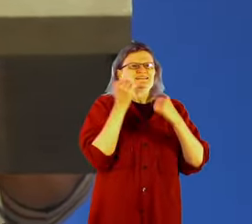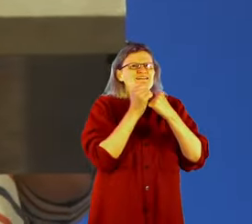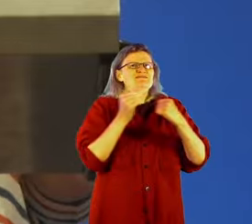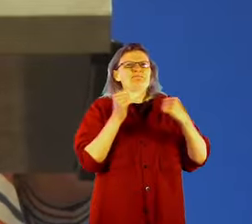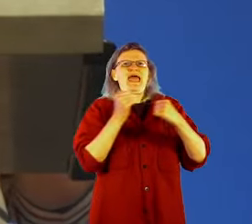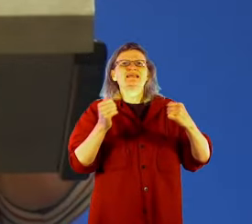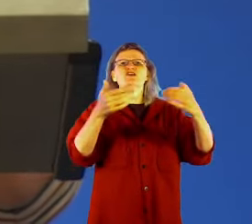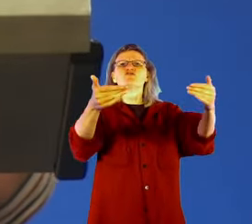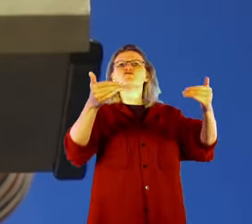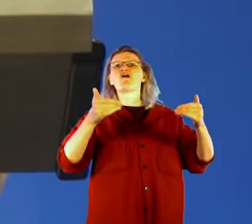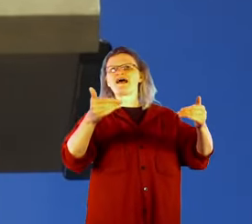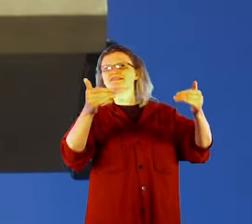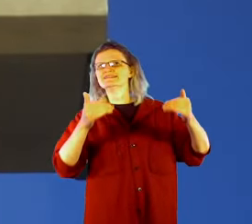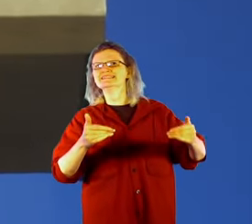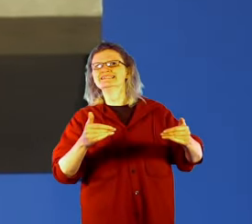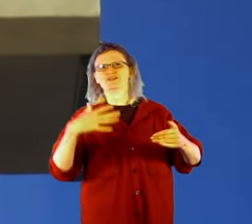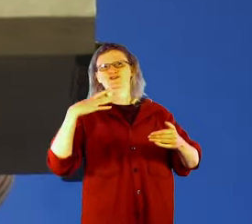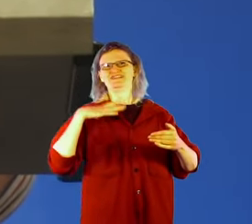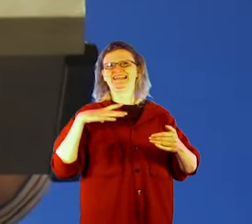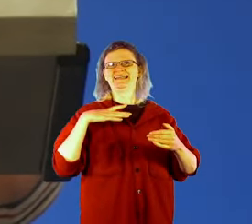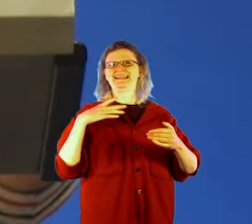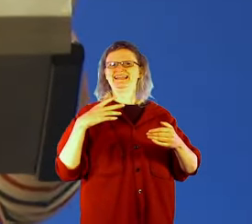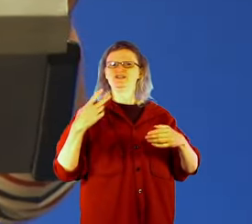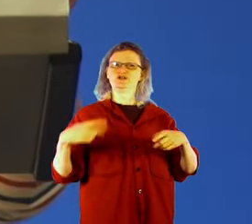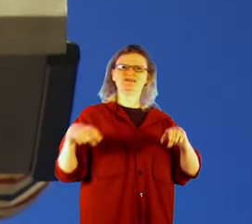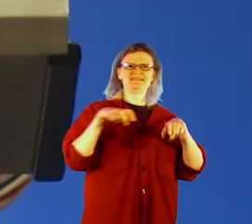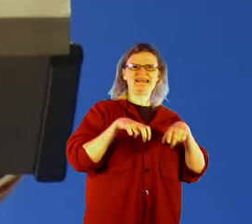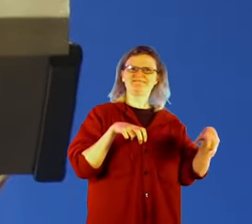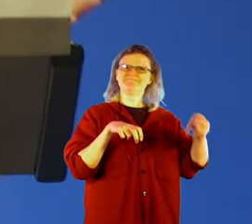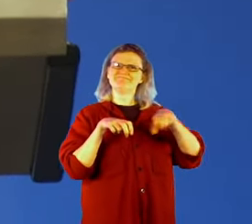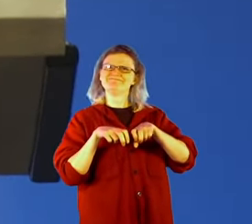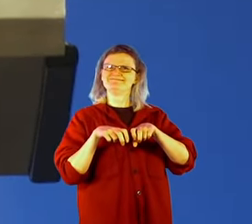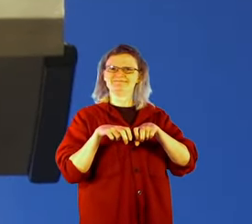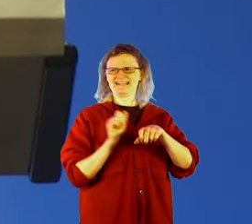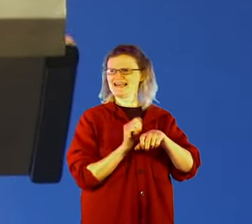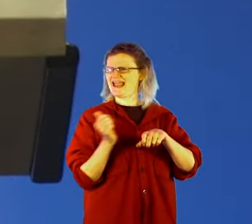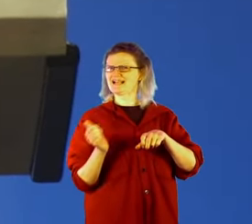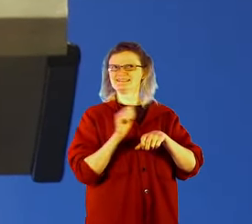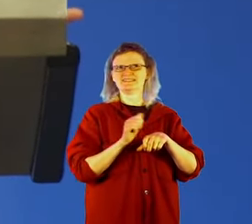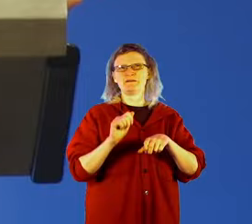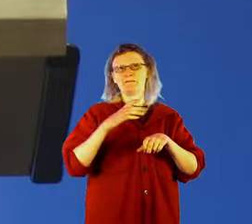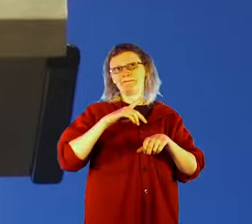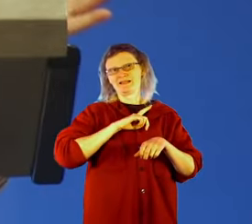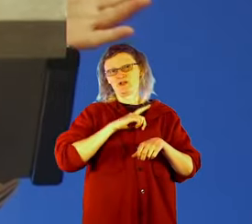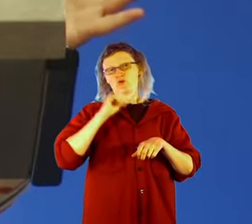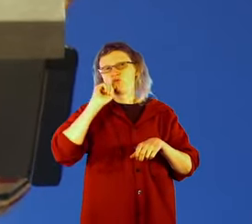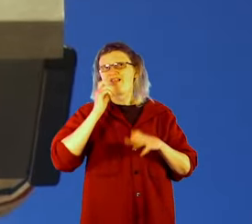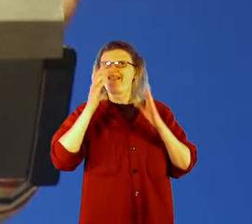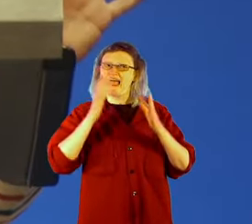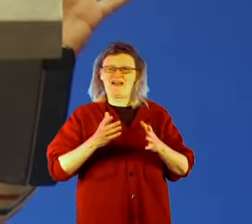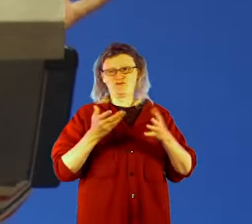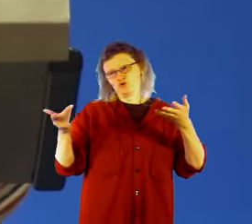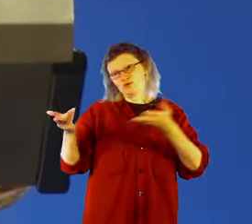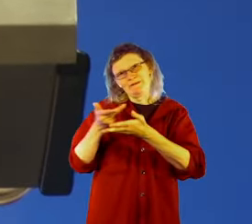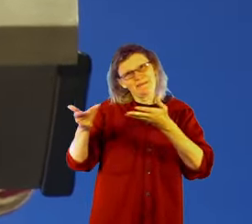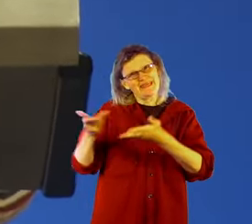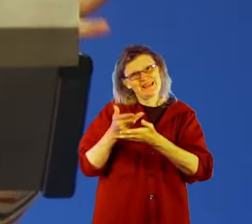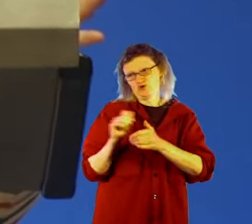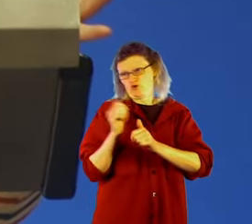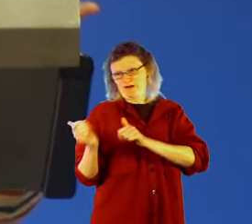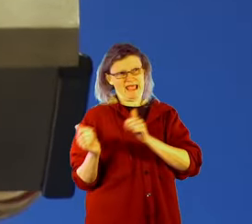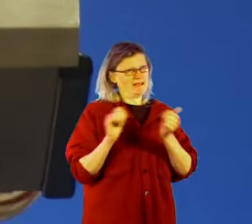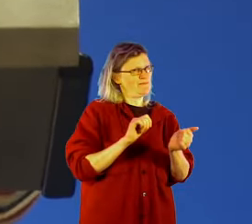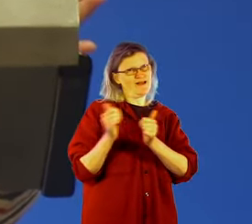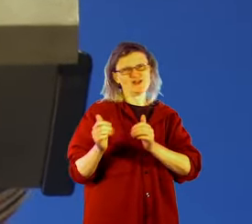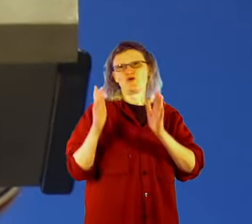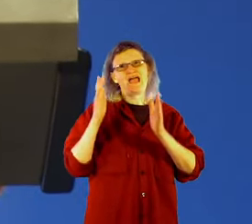front. You are going to need to be sitting near somebody because you're going to have to talk to them. I'm sorry, I know, but you